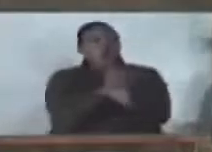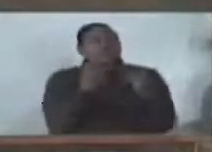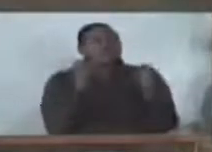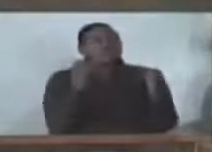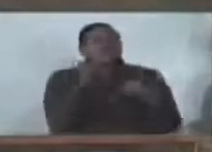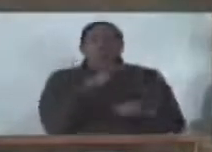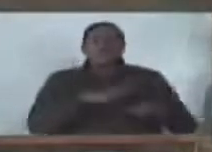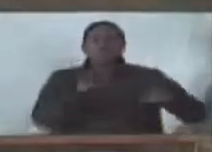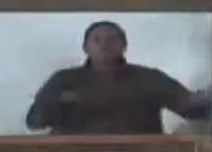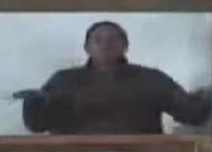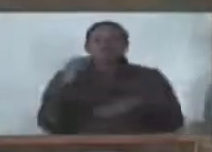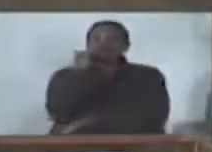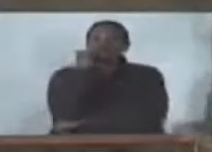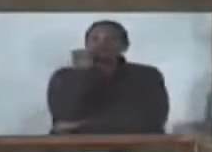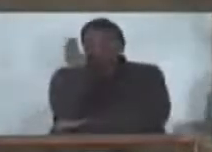and children to worry.